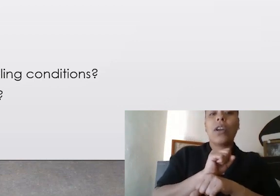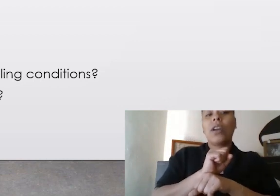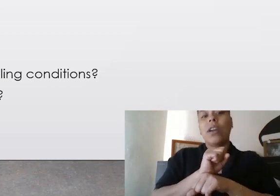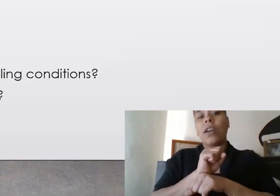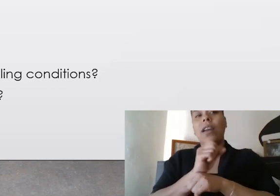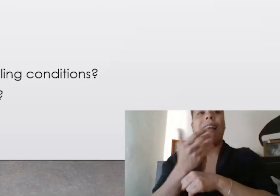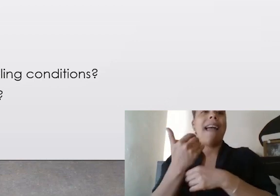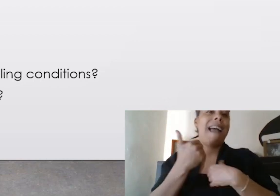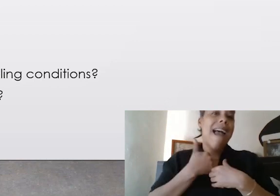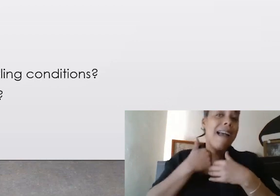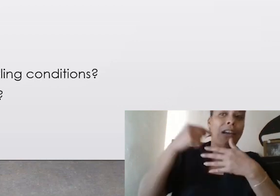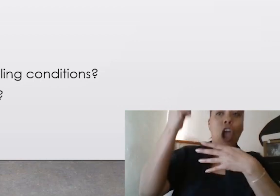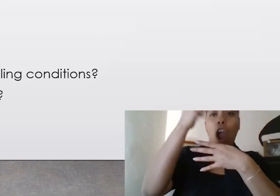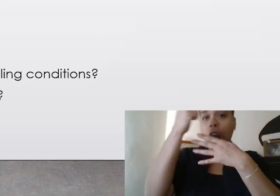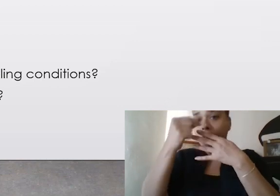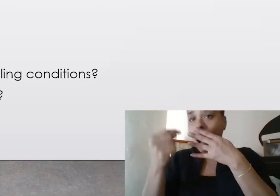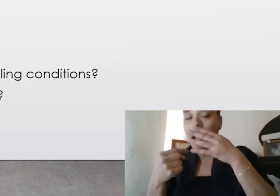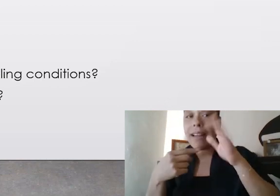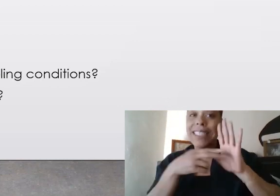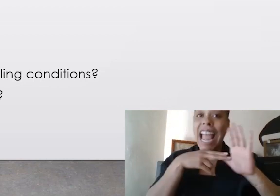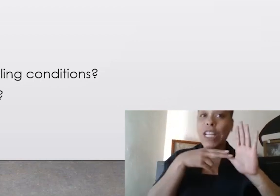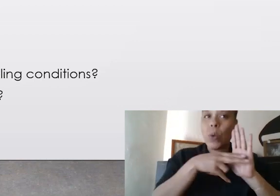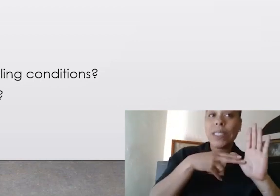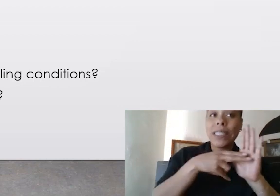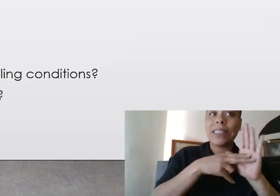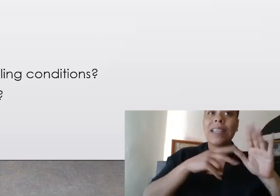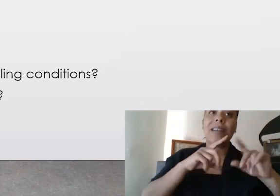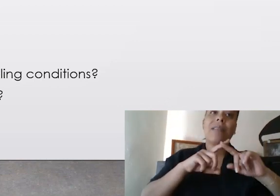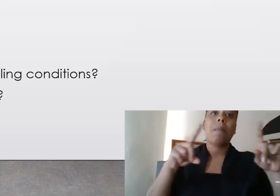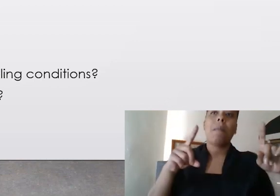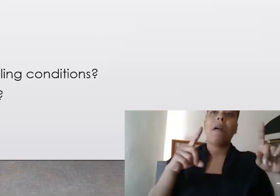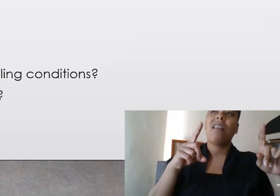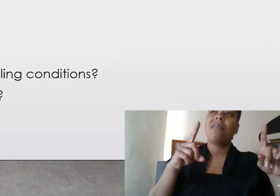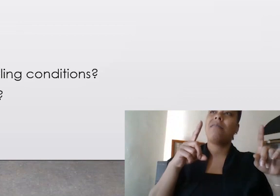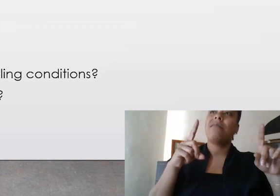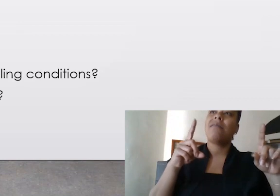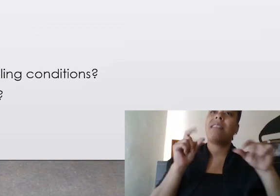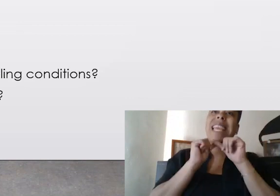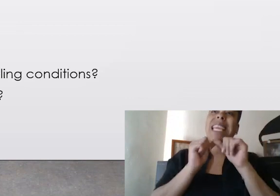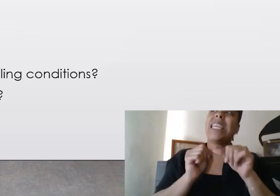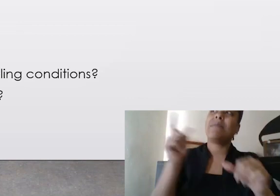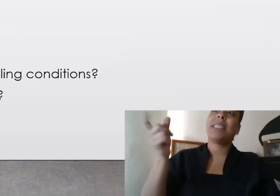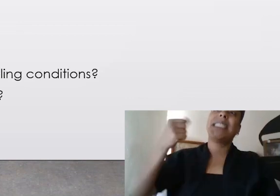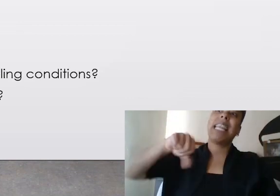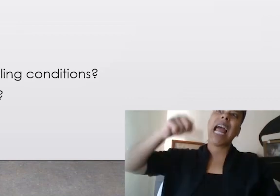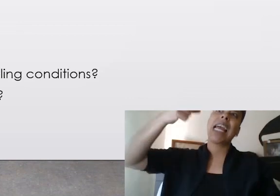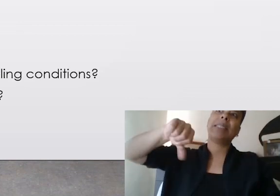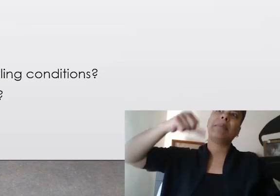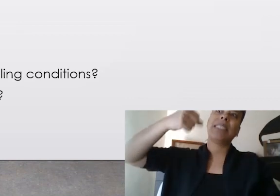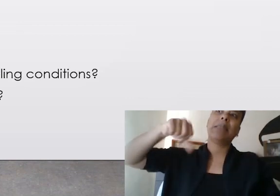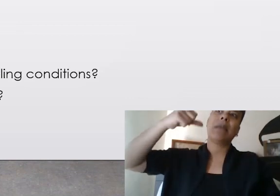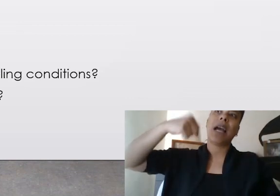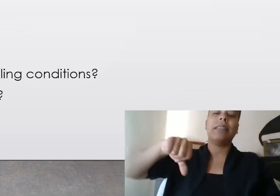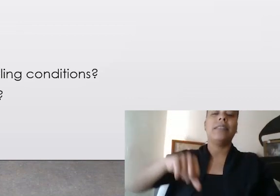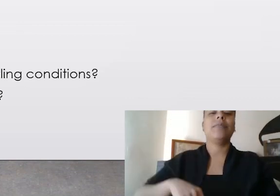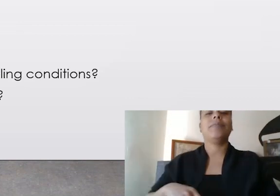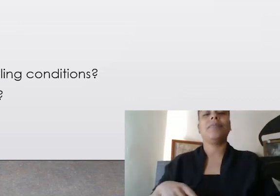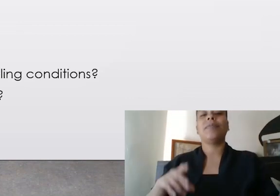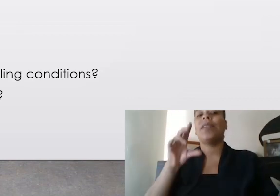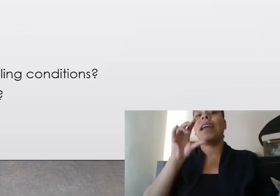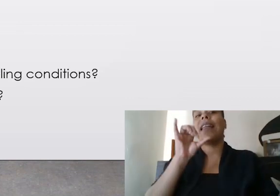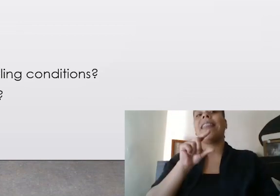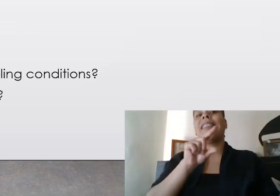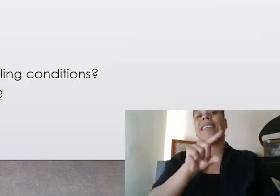have all these diagnoses, but I keep getting denied. This is one of the formulas that Social